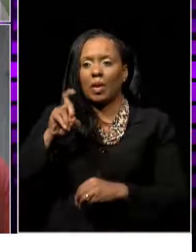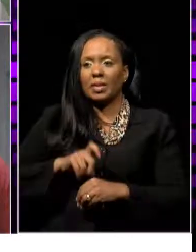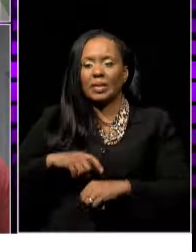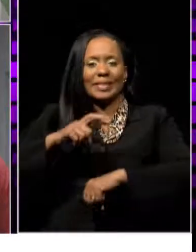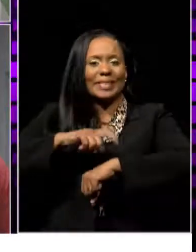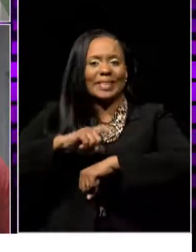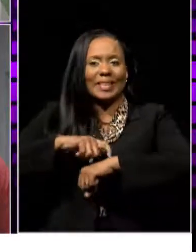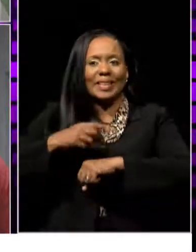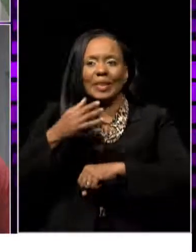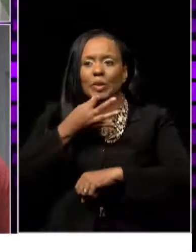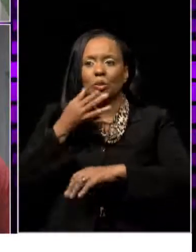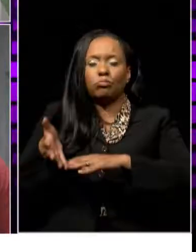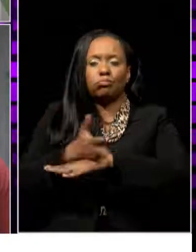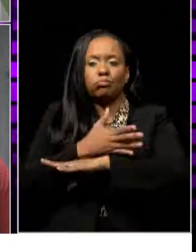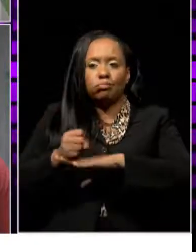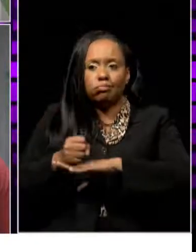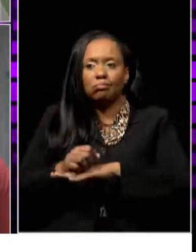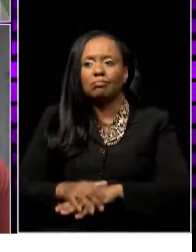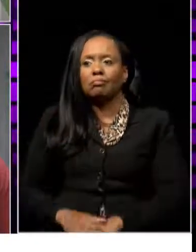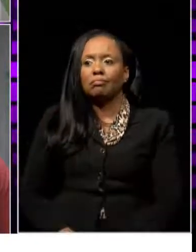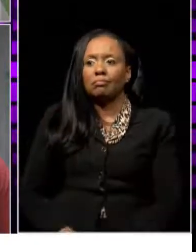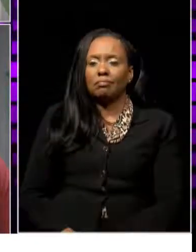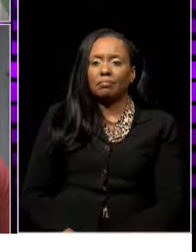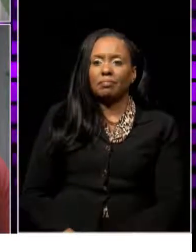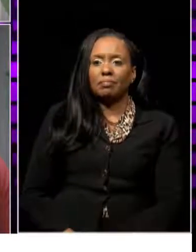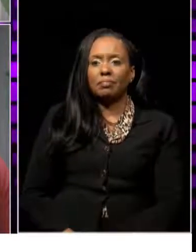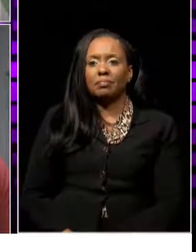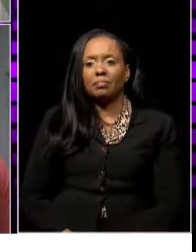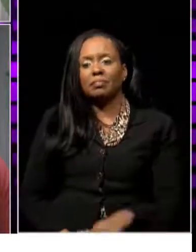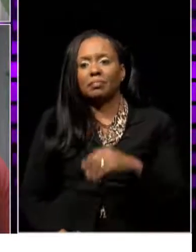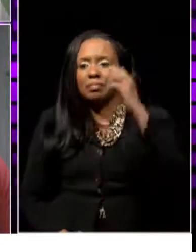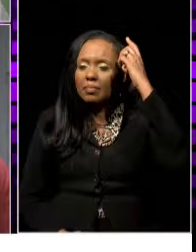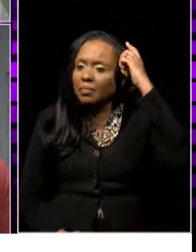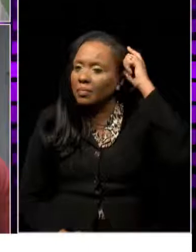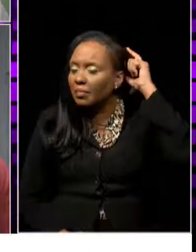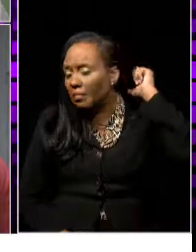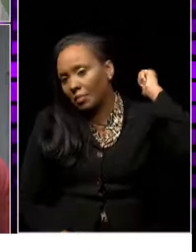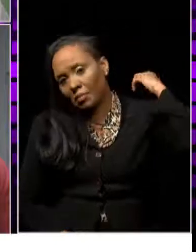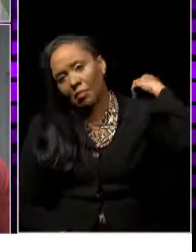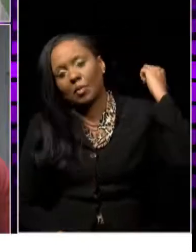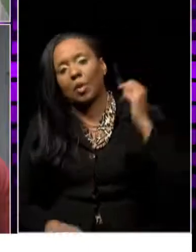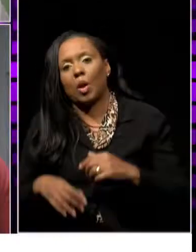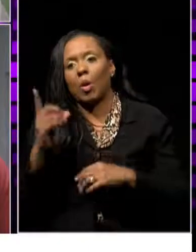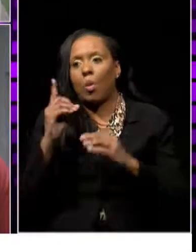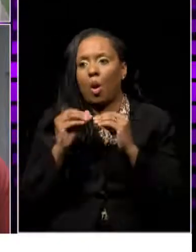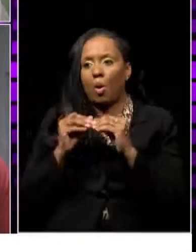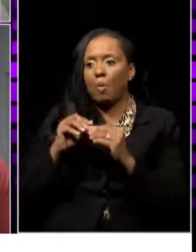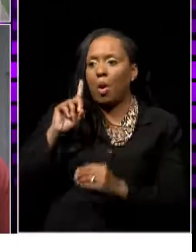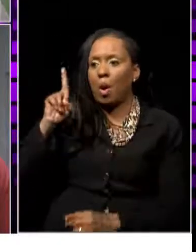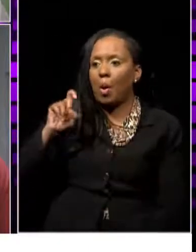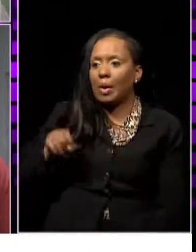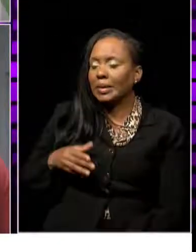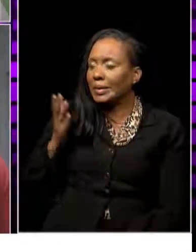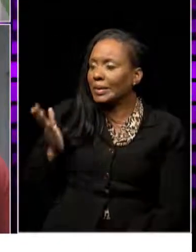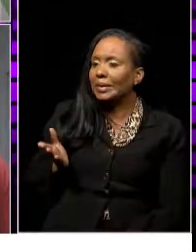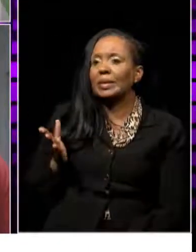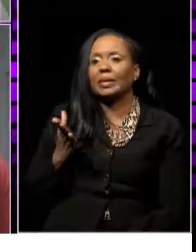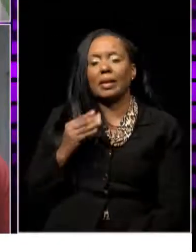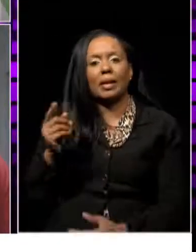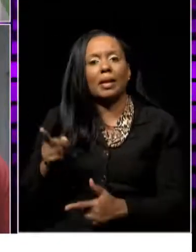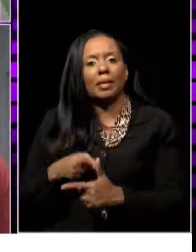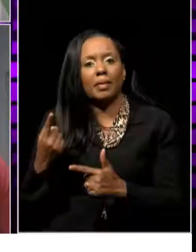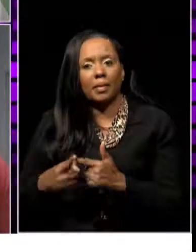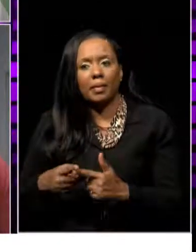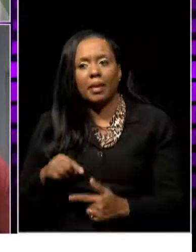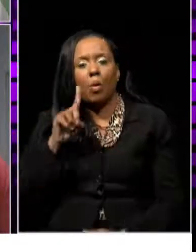away from us. So I have one question for Mr. Hoyt, and then I want some recommendations from the panel, and then we'll wrap up. So Mr. Hoyt, have you had any instances